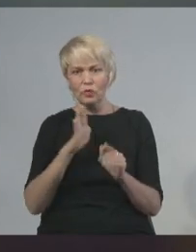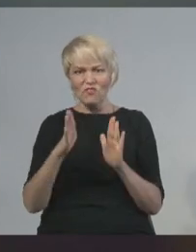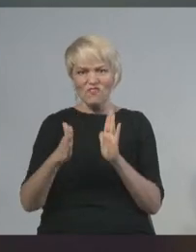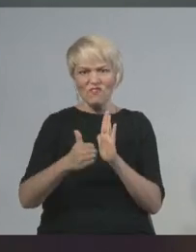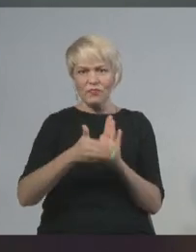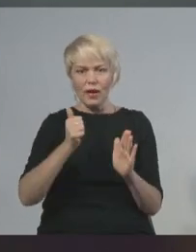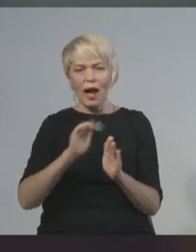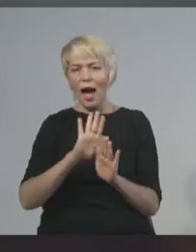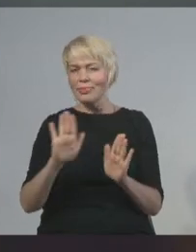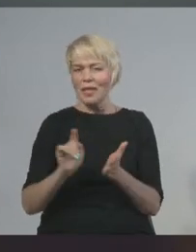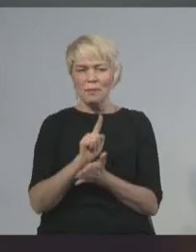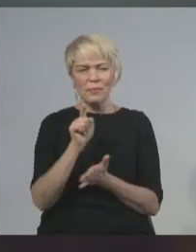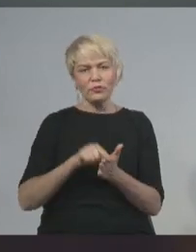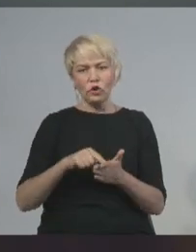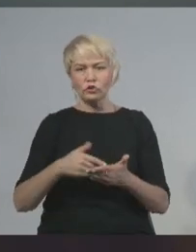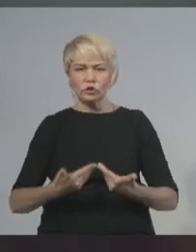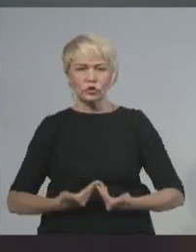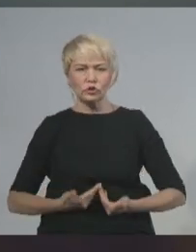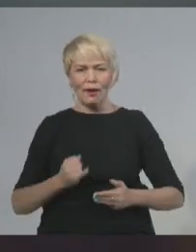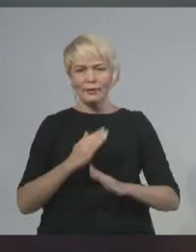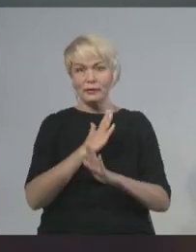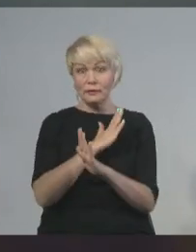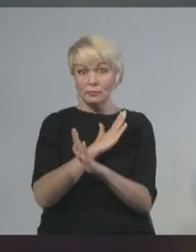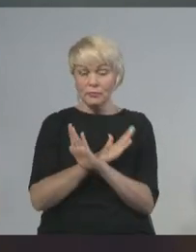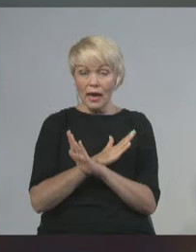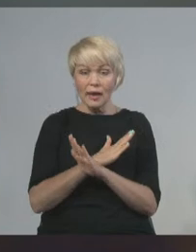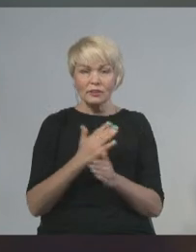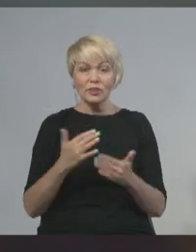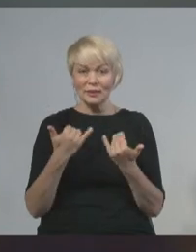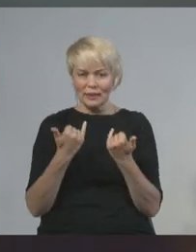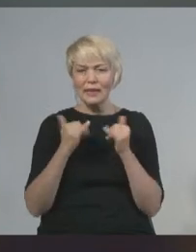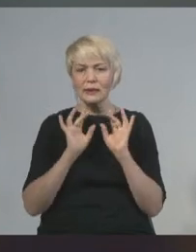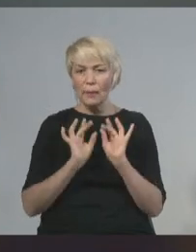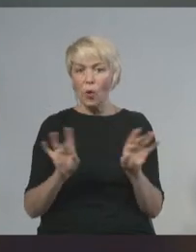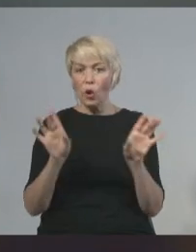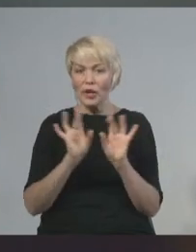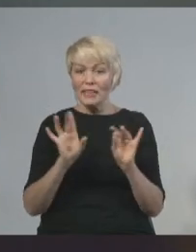was a challenge but not the matter of life or death